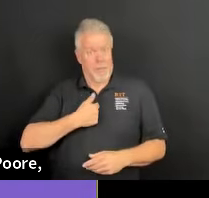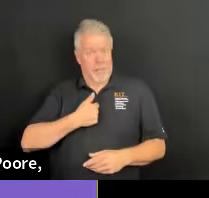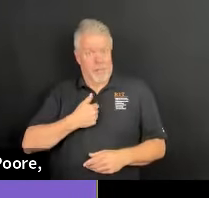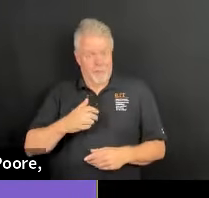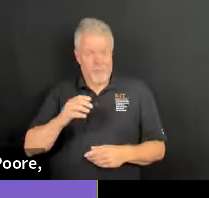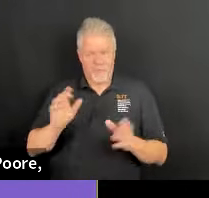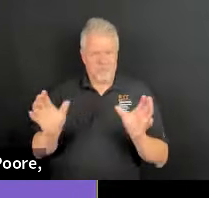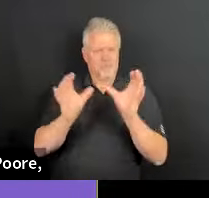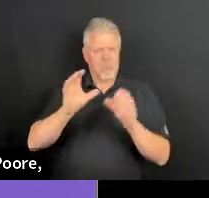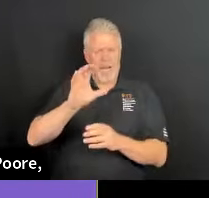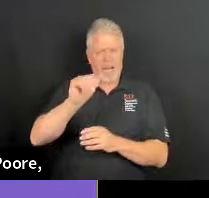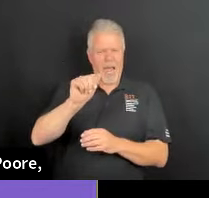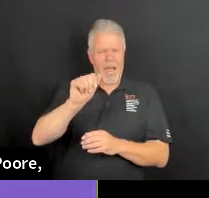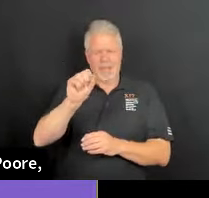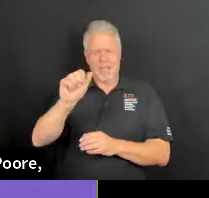within our field.